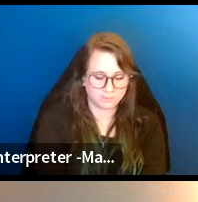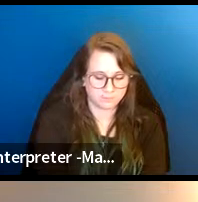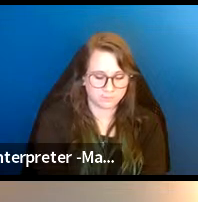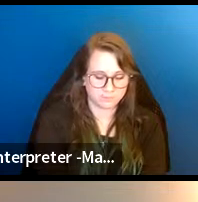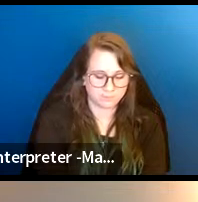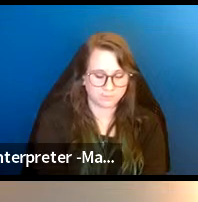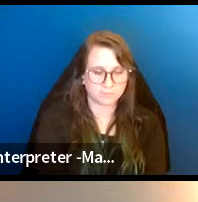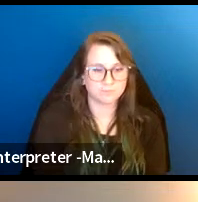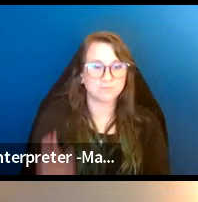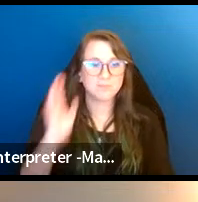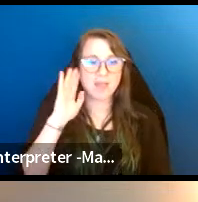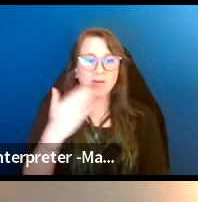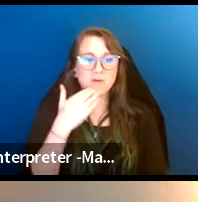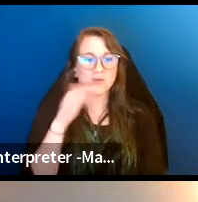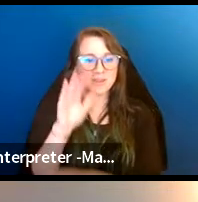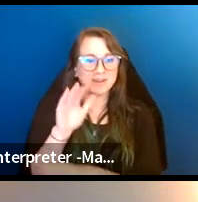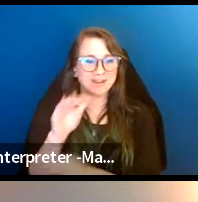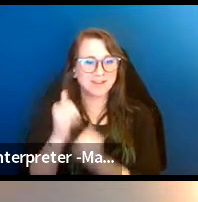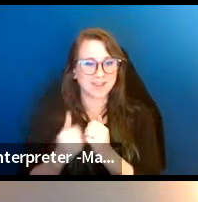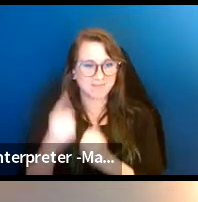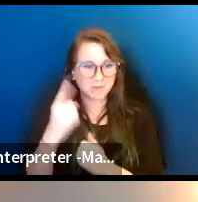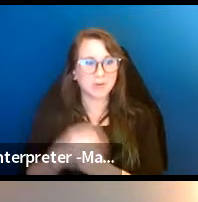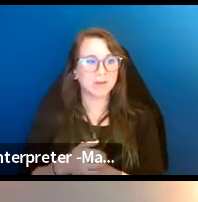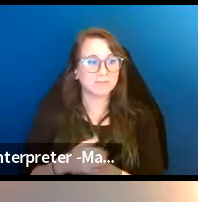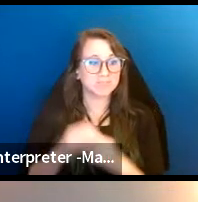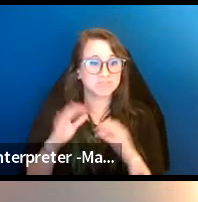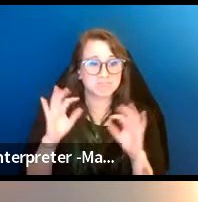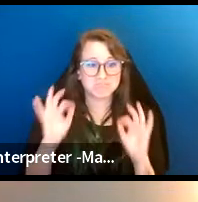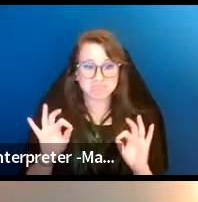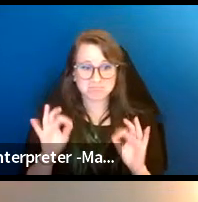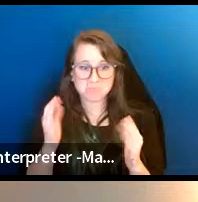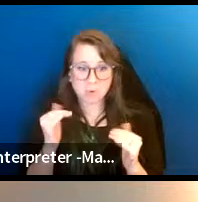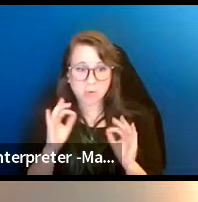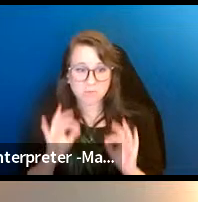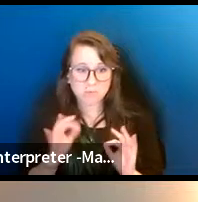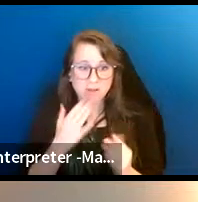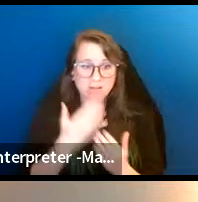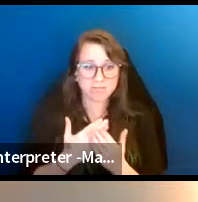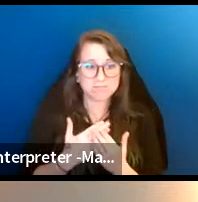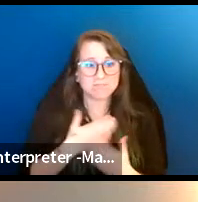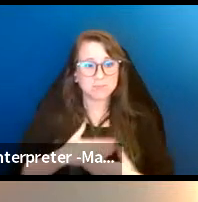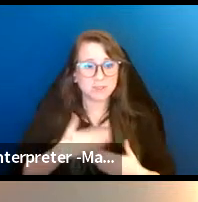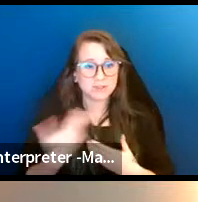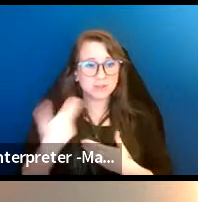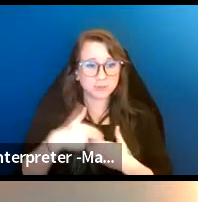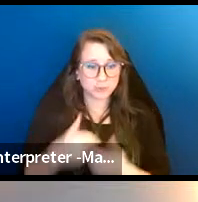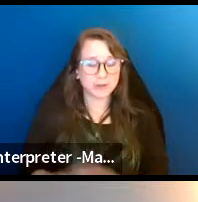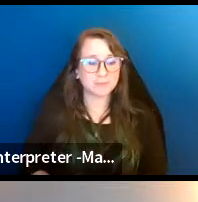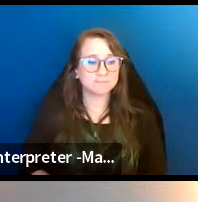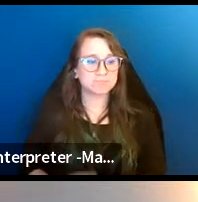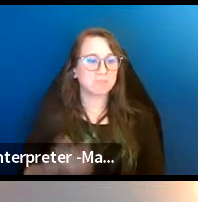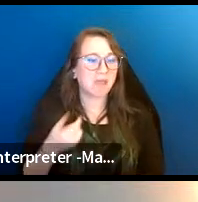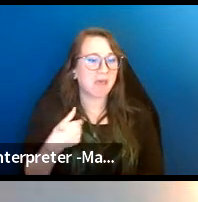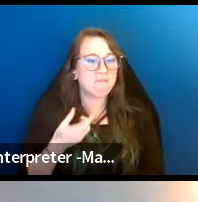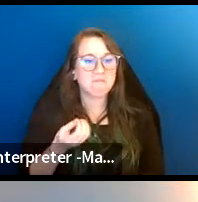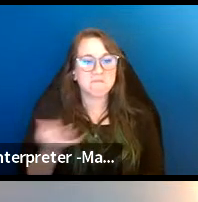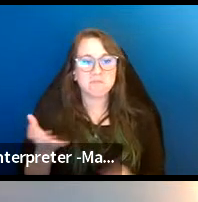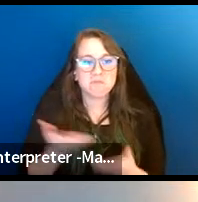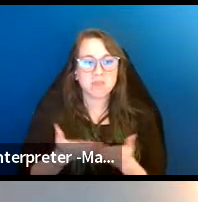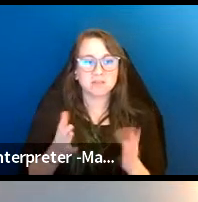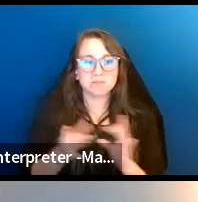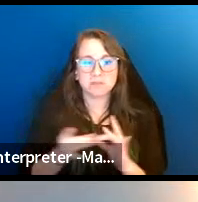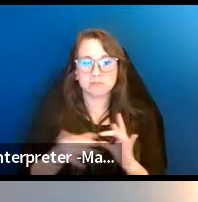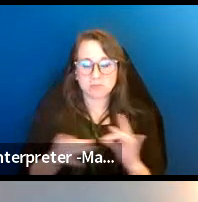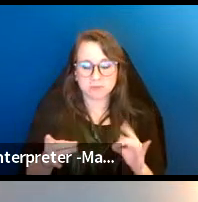Thanks. Good evening, everyone. Hope everyone's doing well. Appreciate you joining us. I have just a couple of things that I want to touch on. One